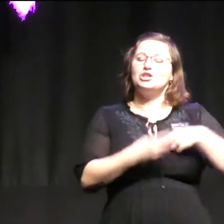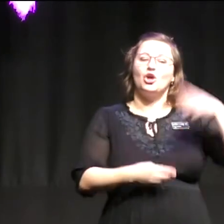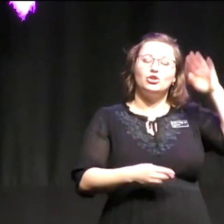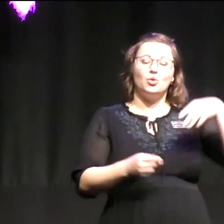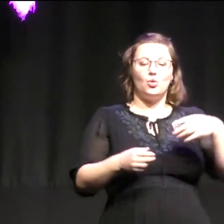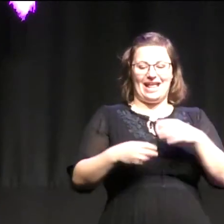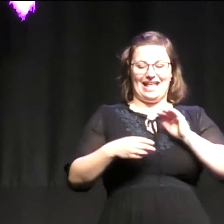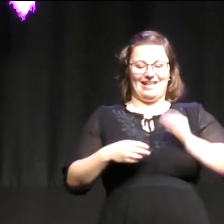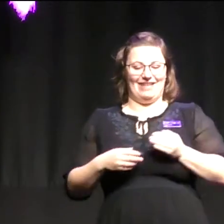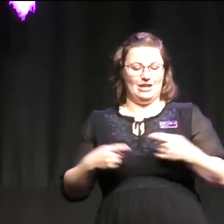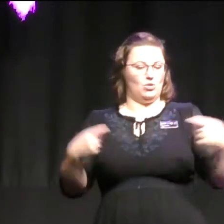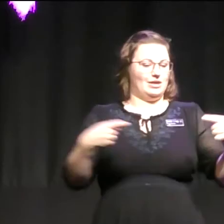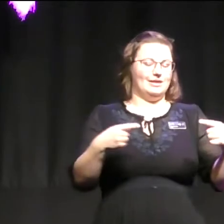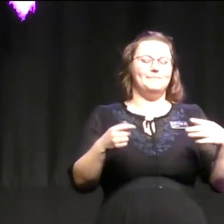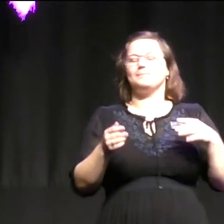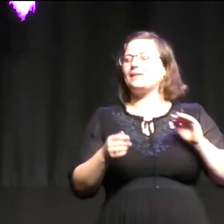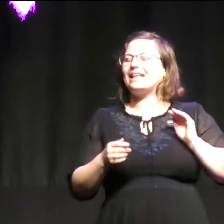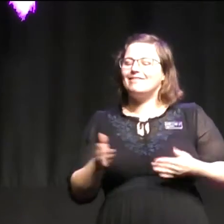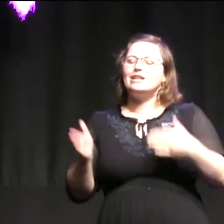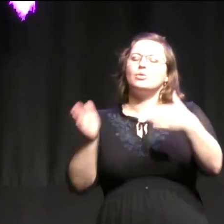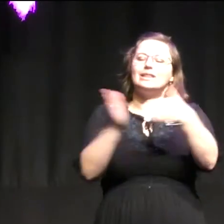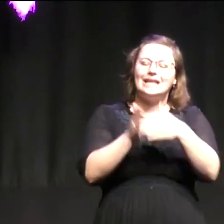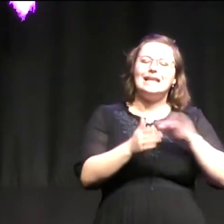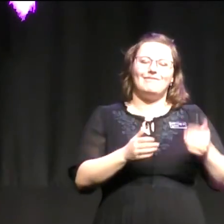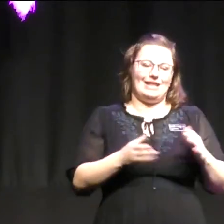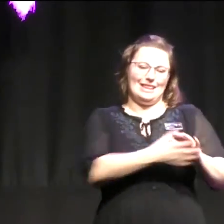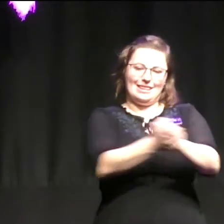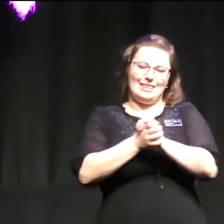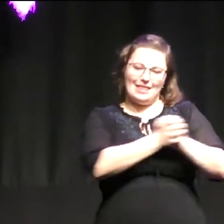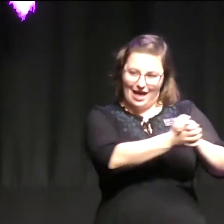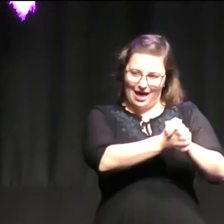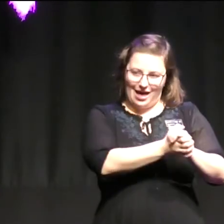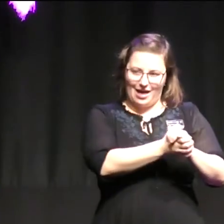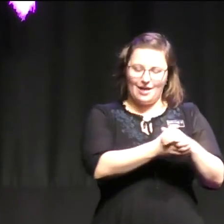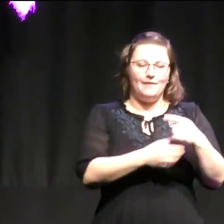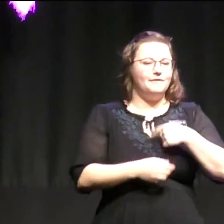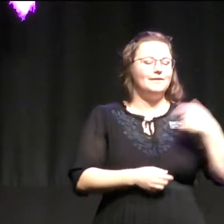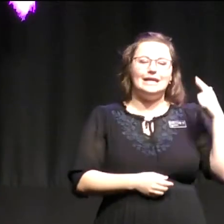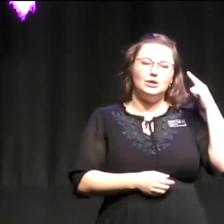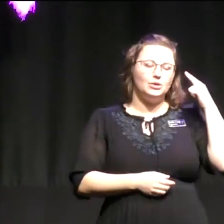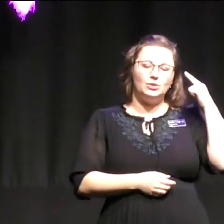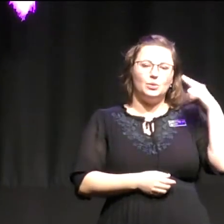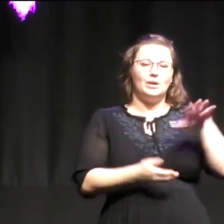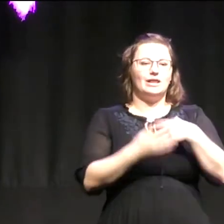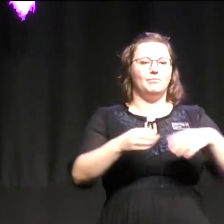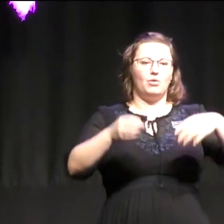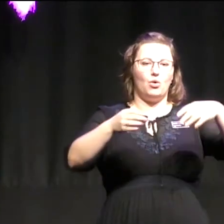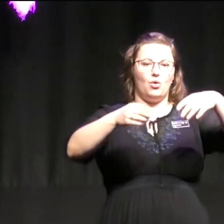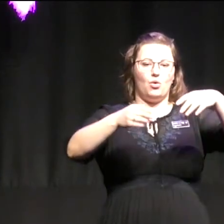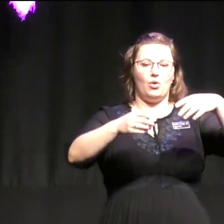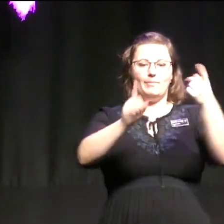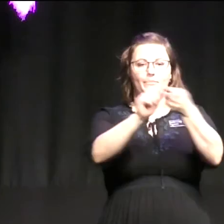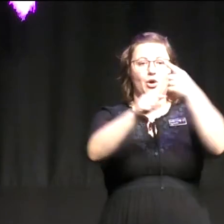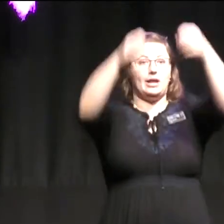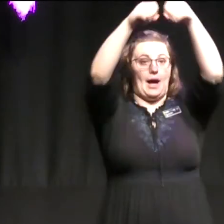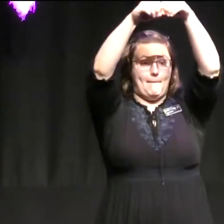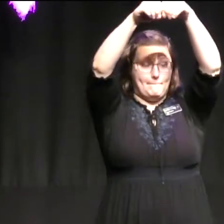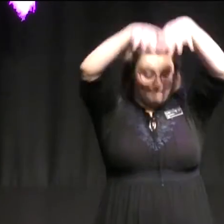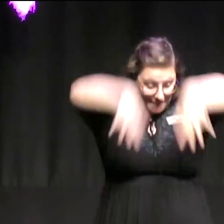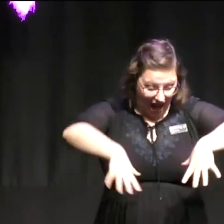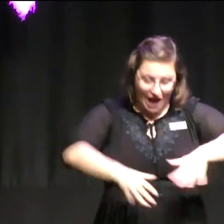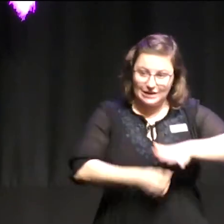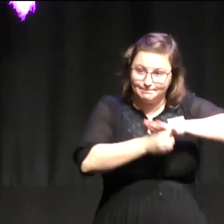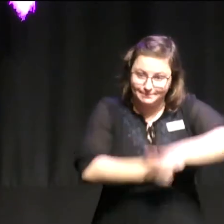to women organizing, and we don't believe in a top-down model,